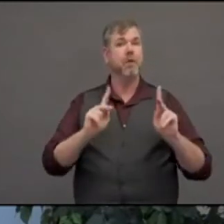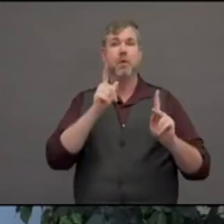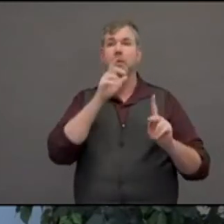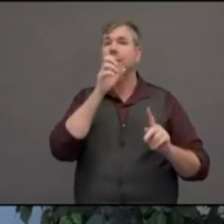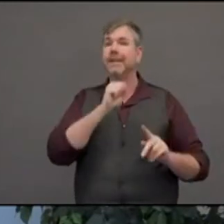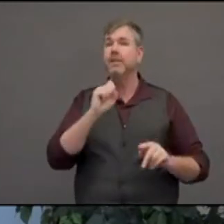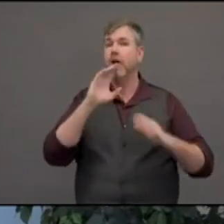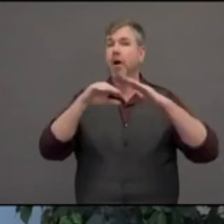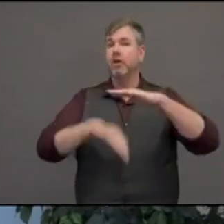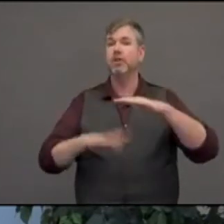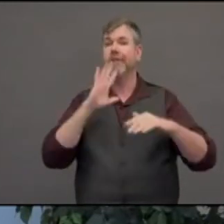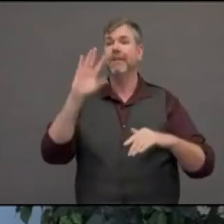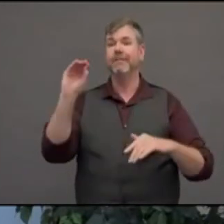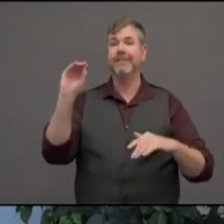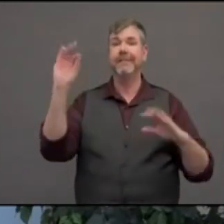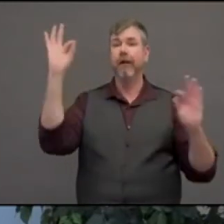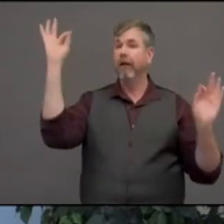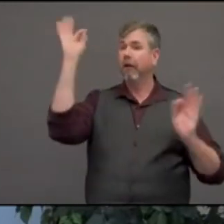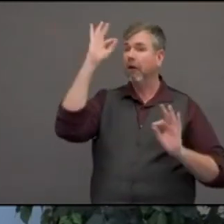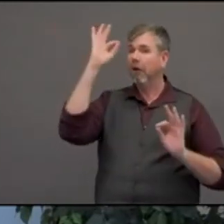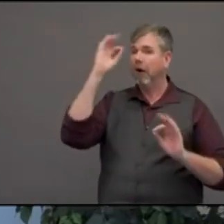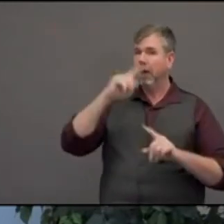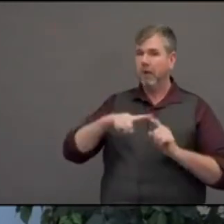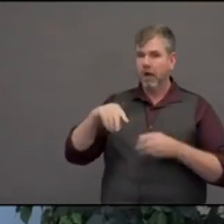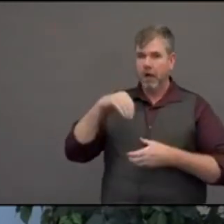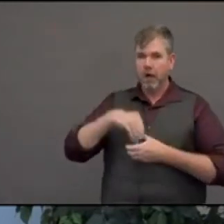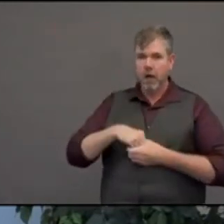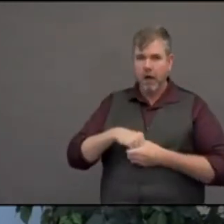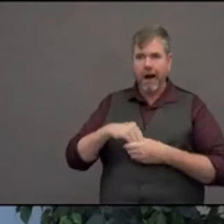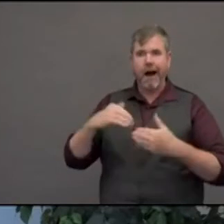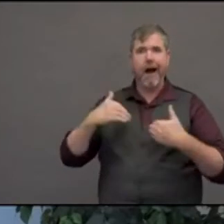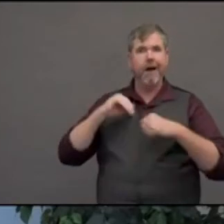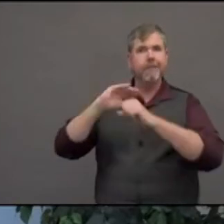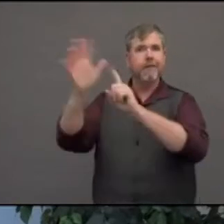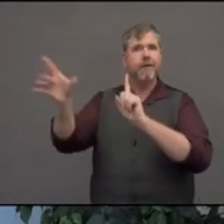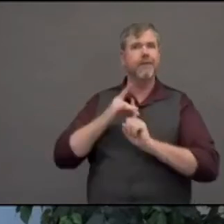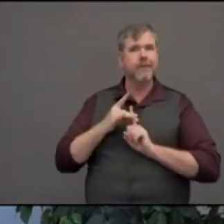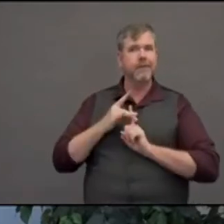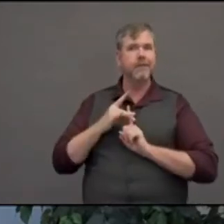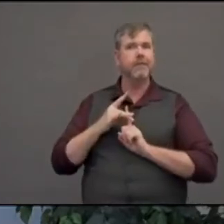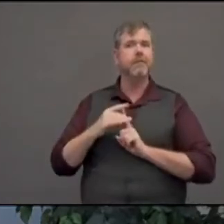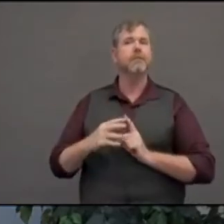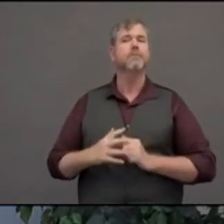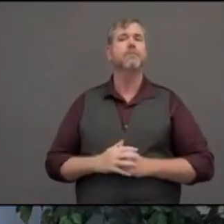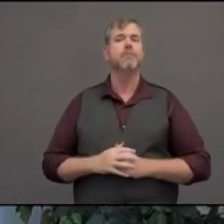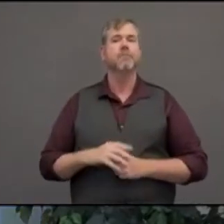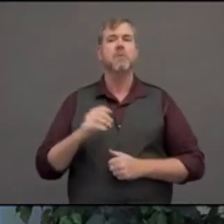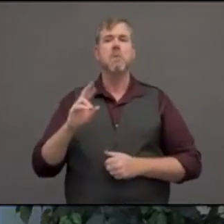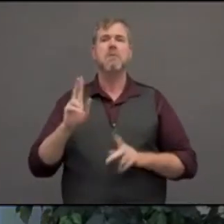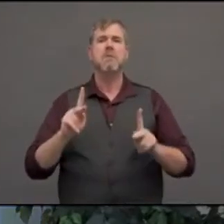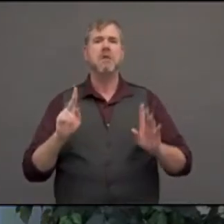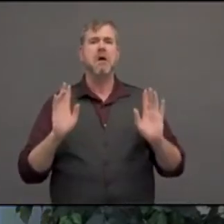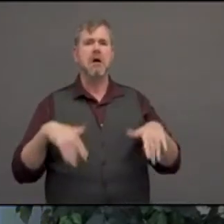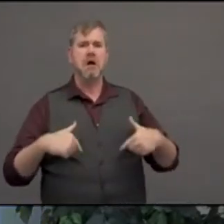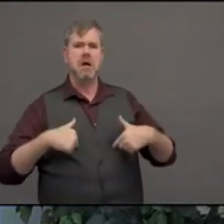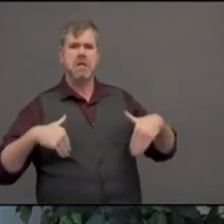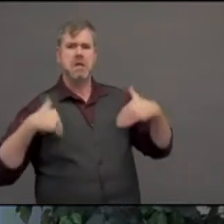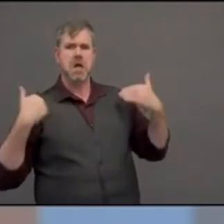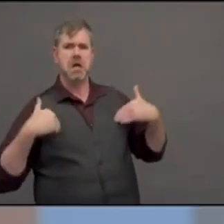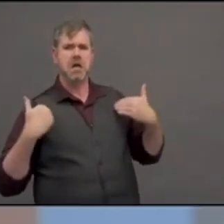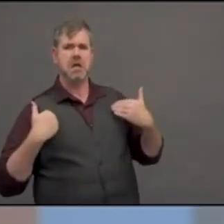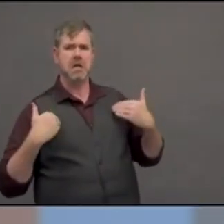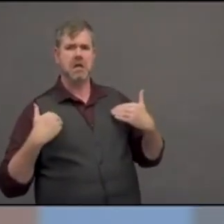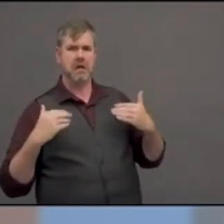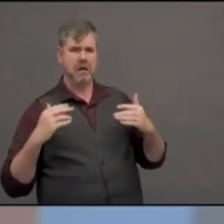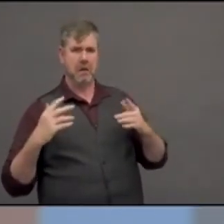or just thinking, I'm not going to get it. I'm not going to pass it on to anybody else. We